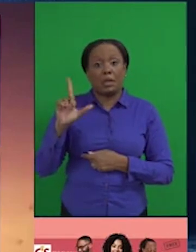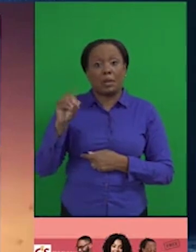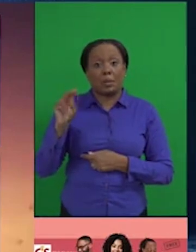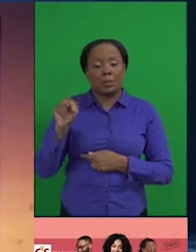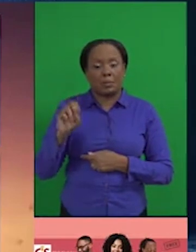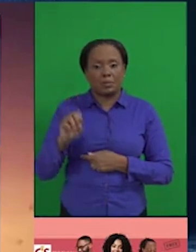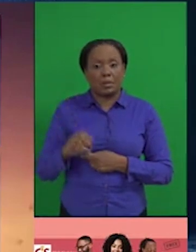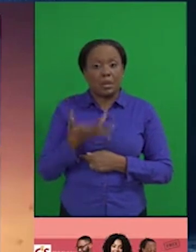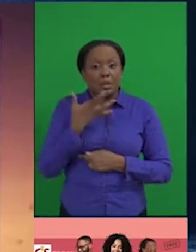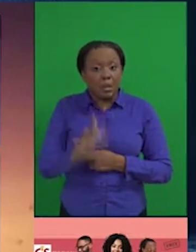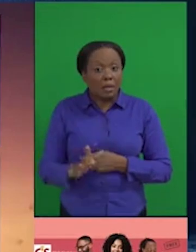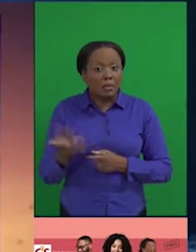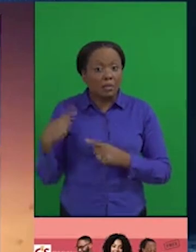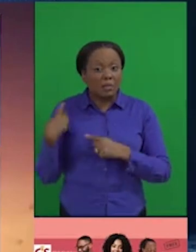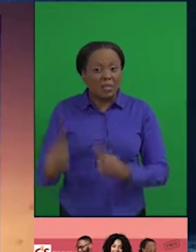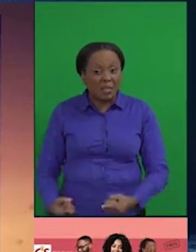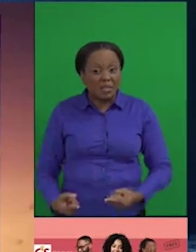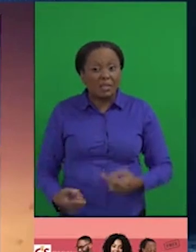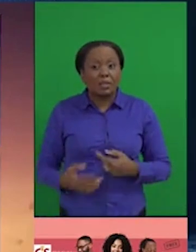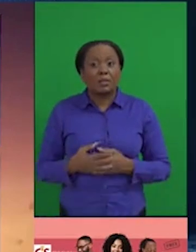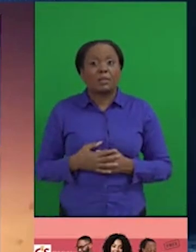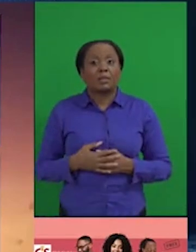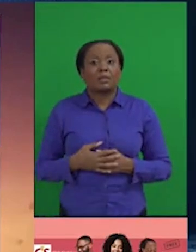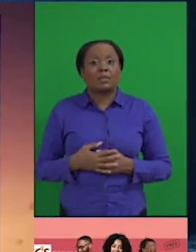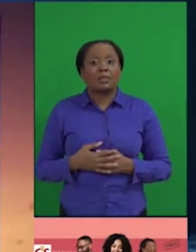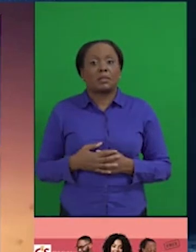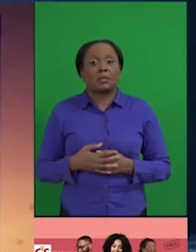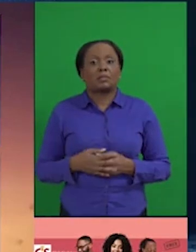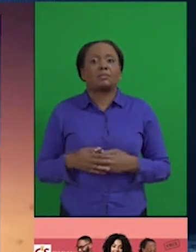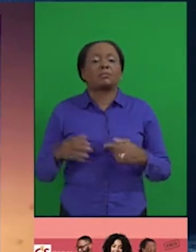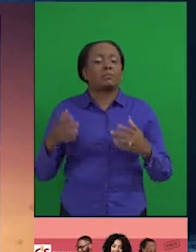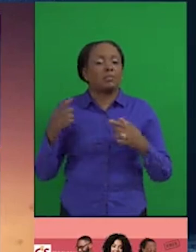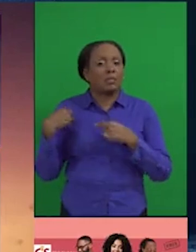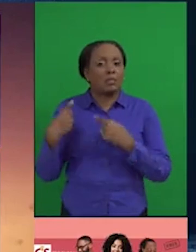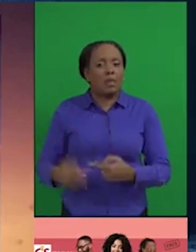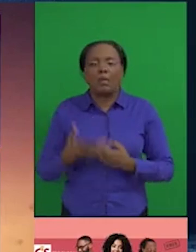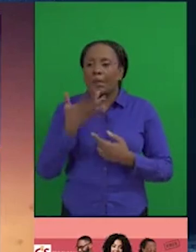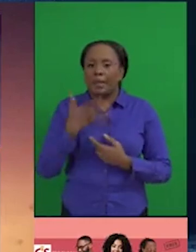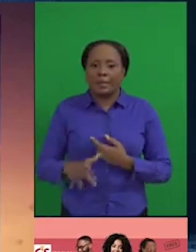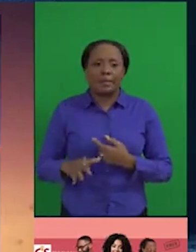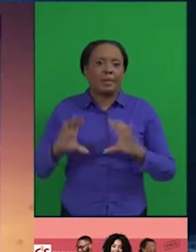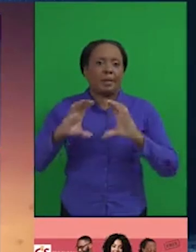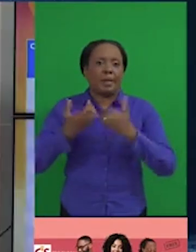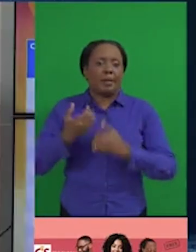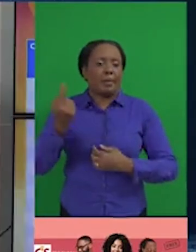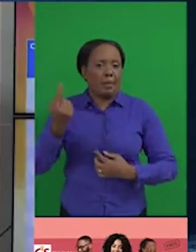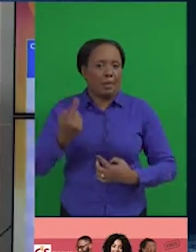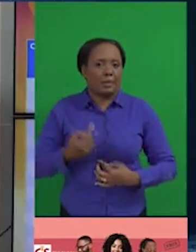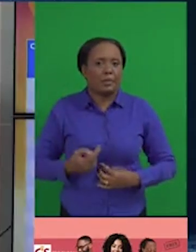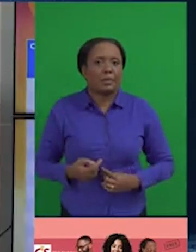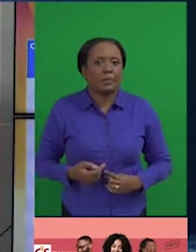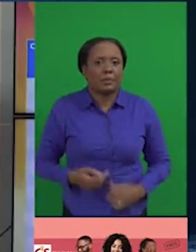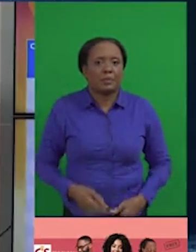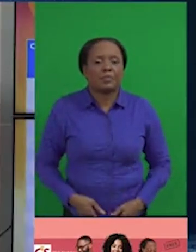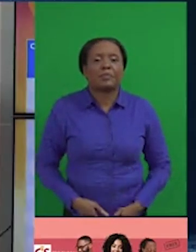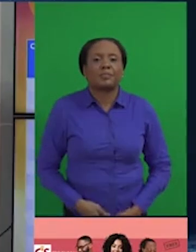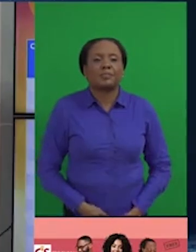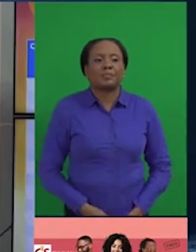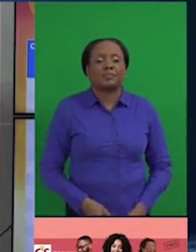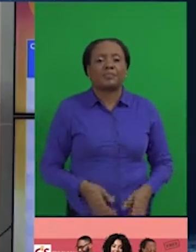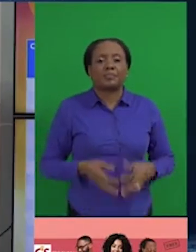the intensities we're looking at, tropical storms, the Cat 1 hurricanes. So far, we're lucky. I know there are occasions where,